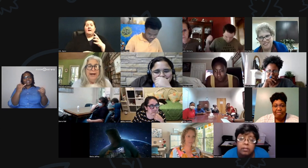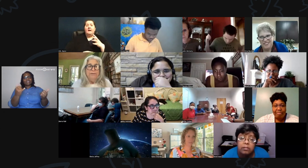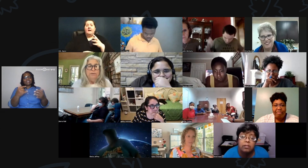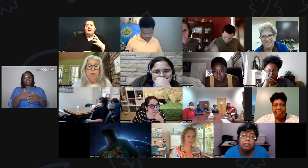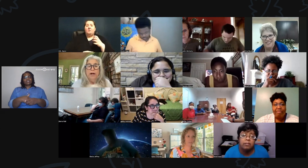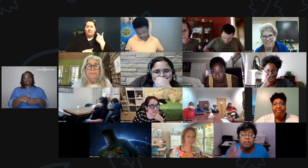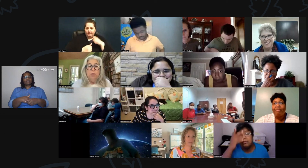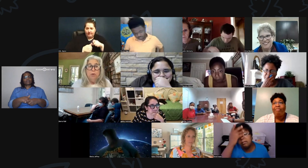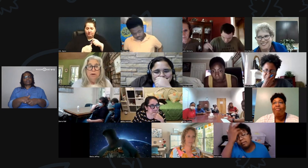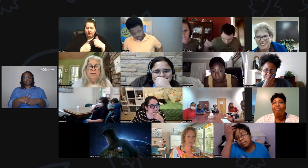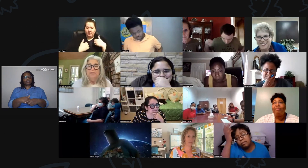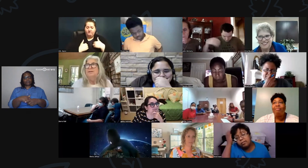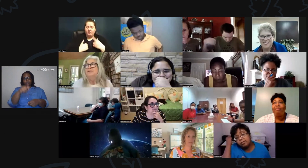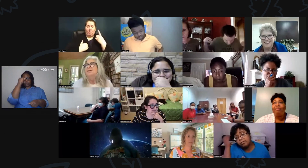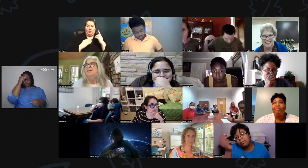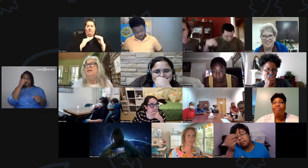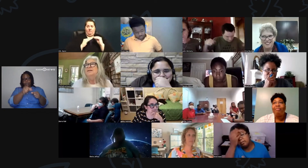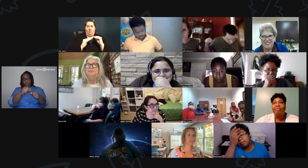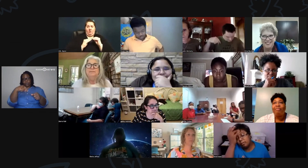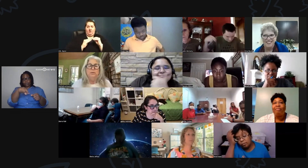Remember, we have one more